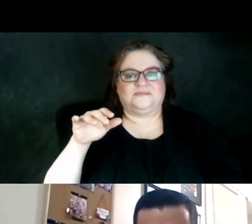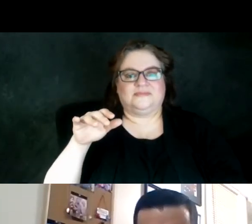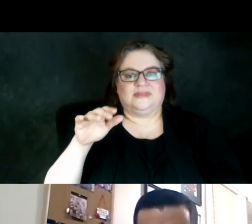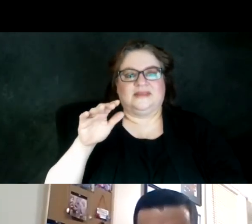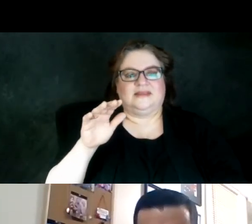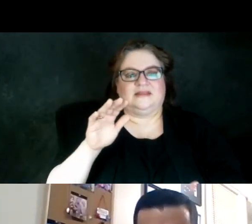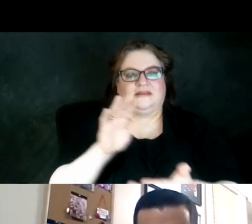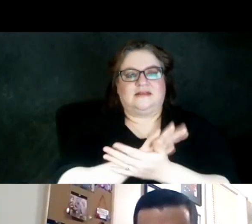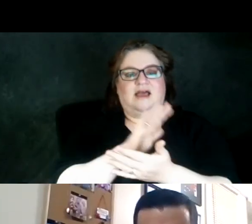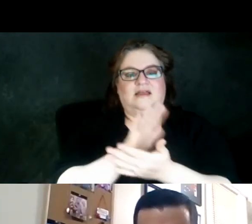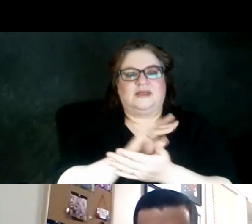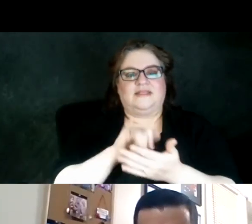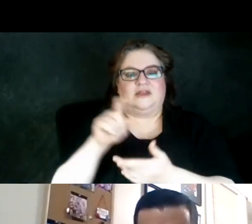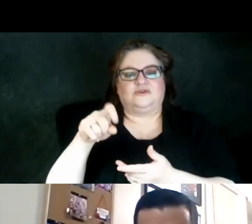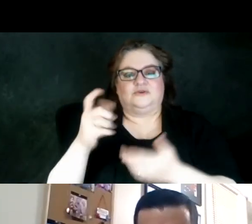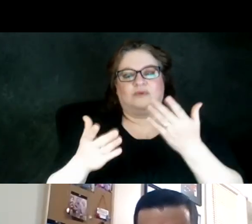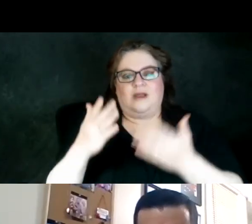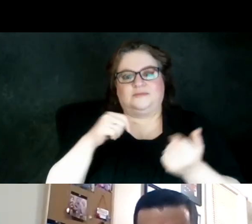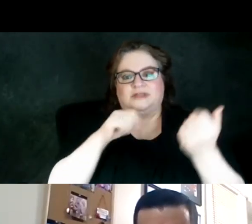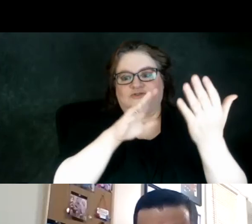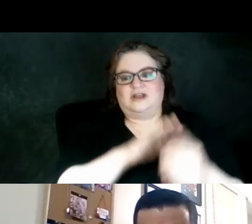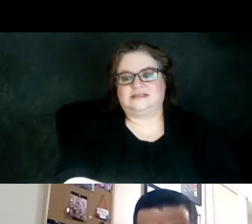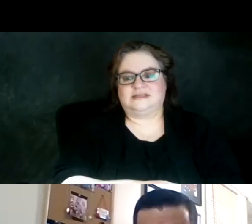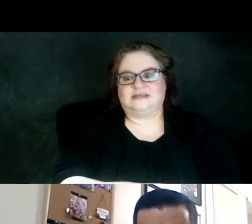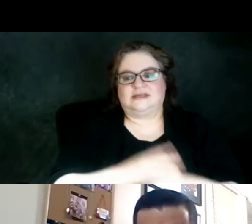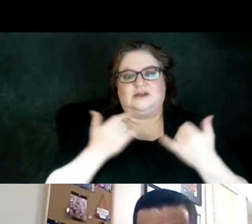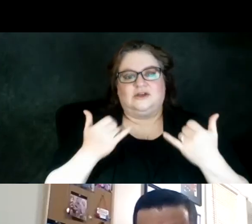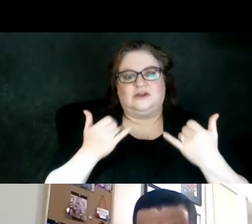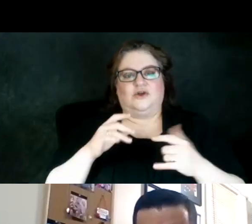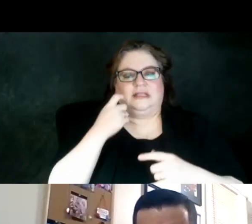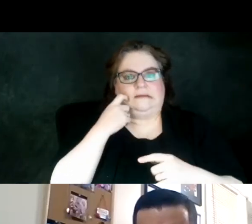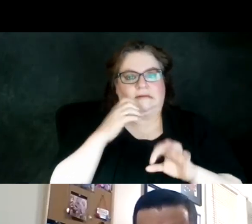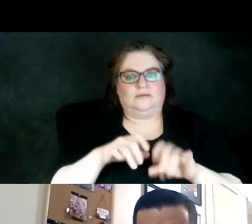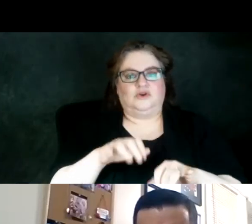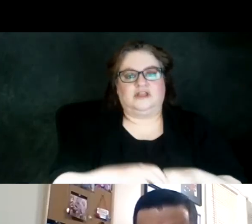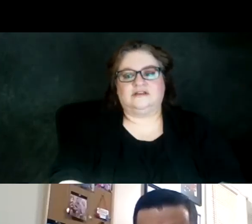document that you should probably address. It's currently put in.